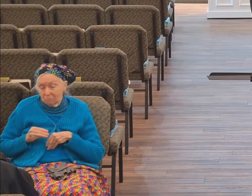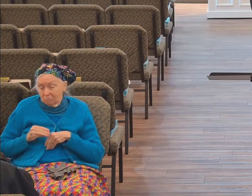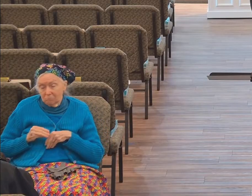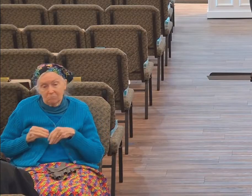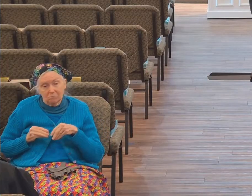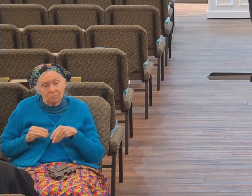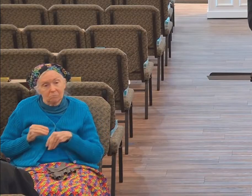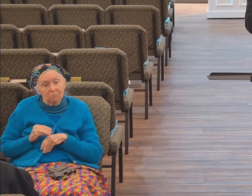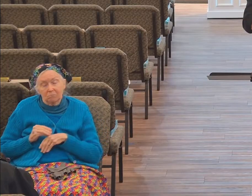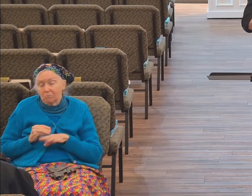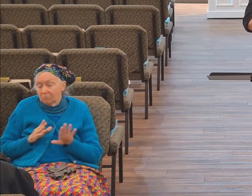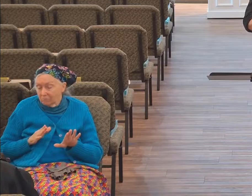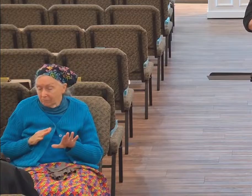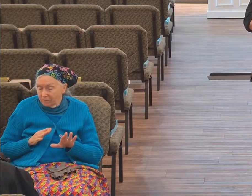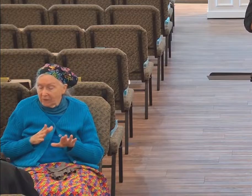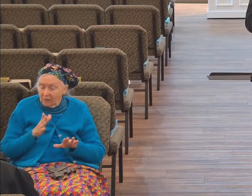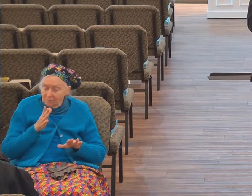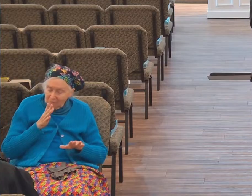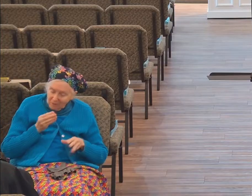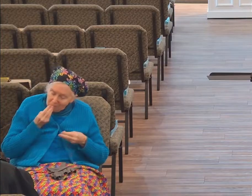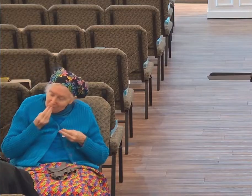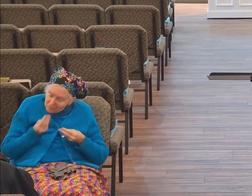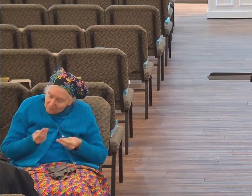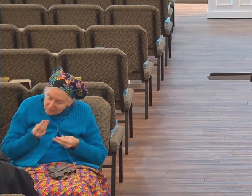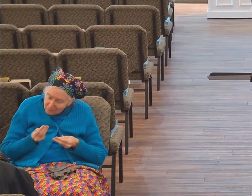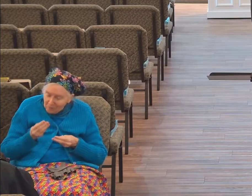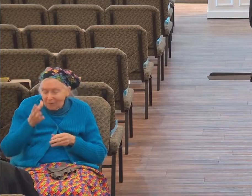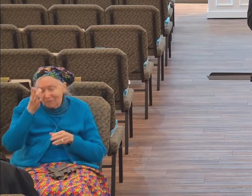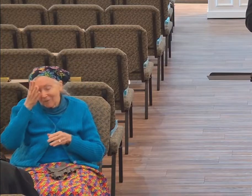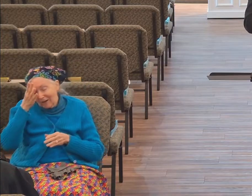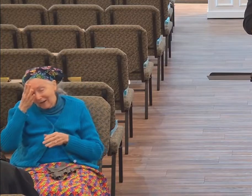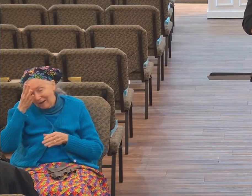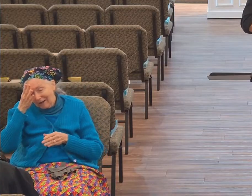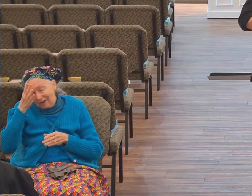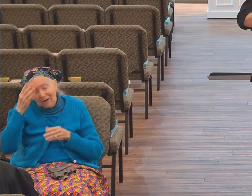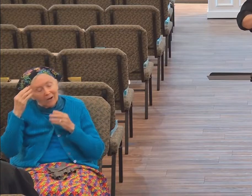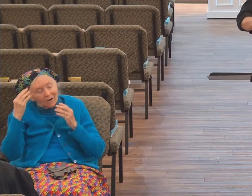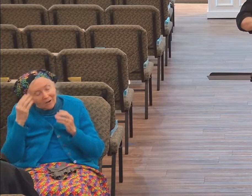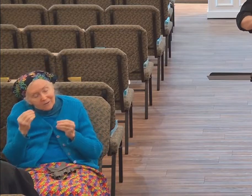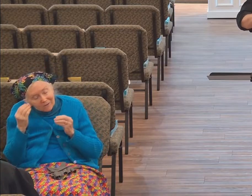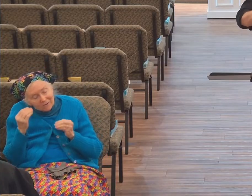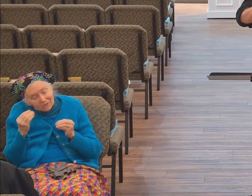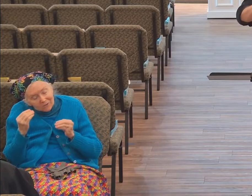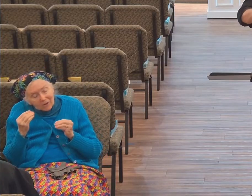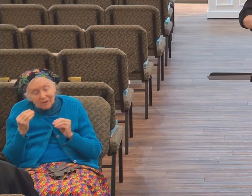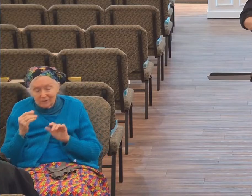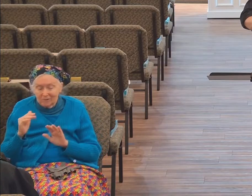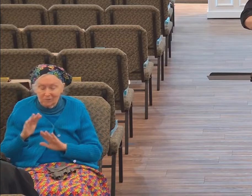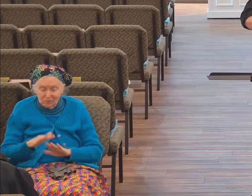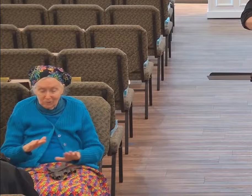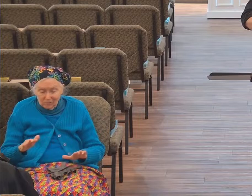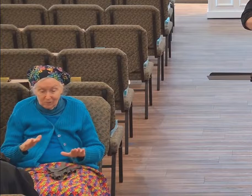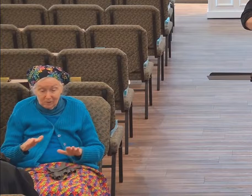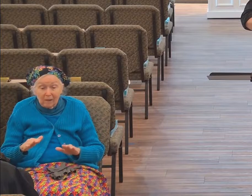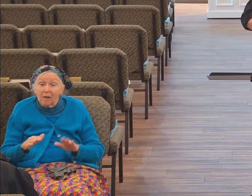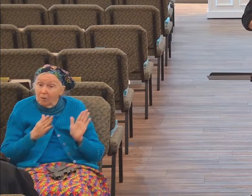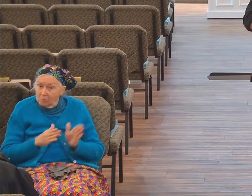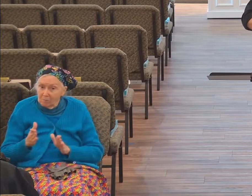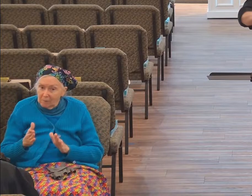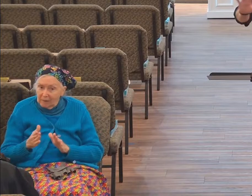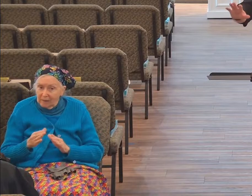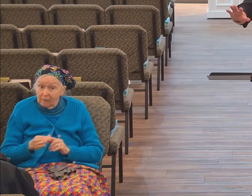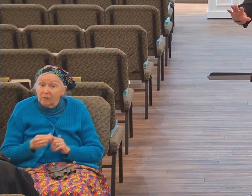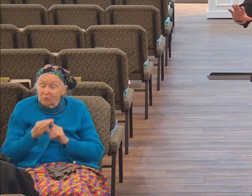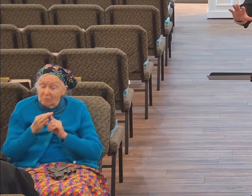Yeah, the mother provides nourishment, and the father instructed and prepared, especially the sons, for